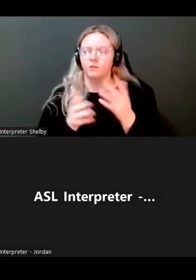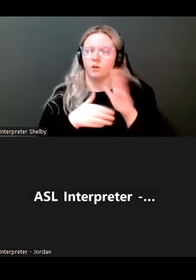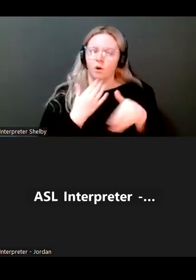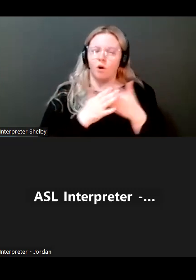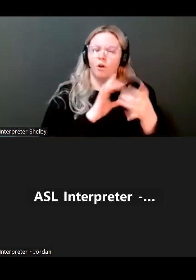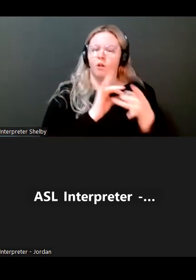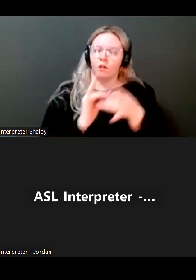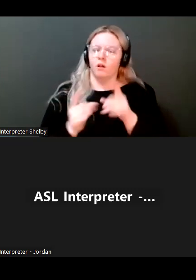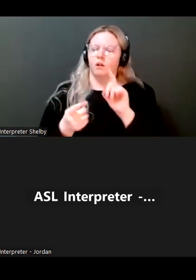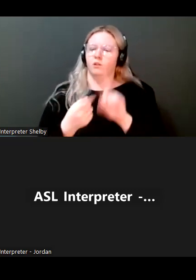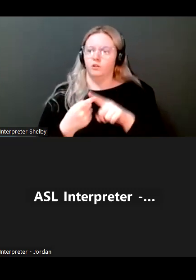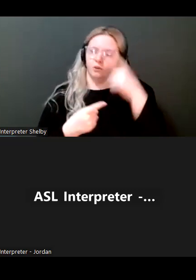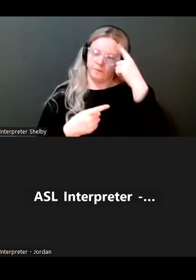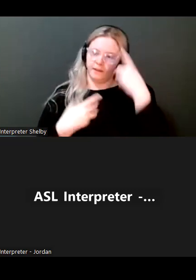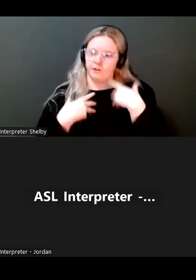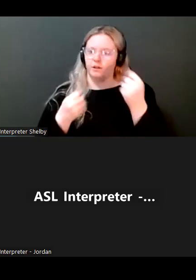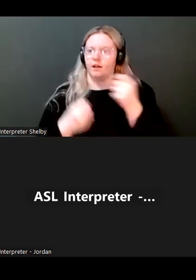mental health and addictions.